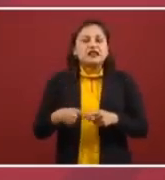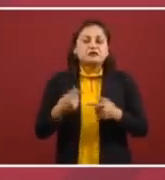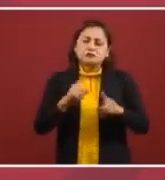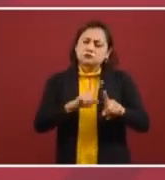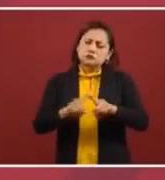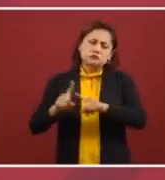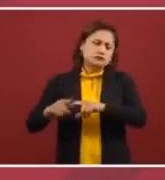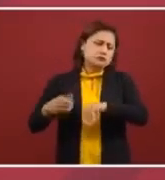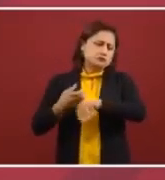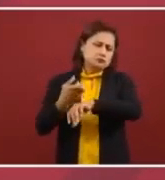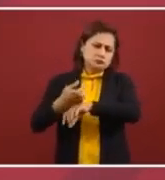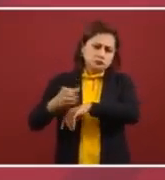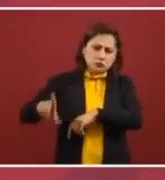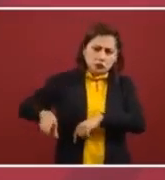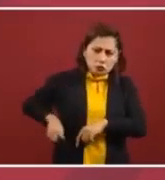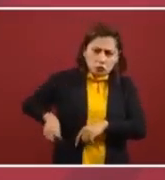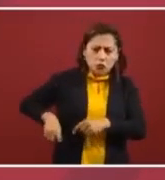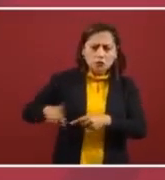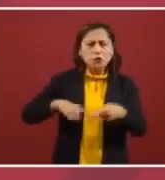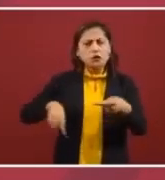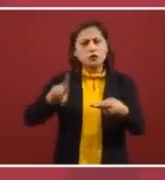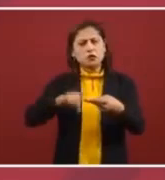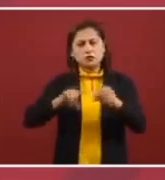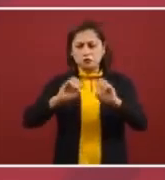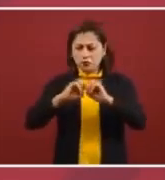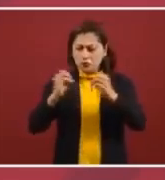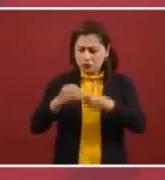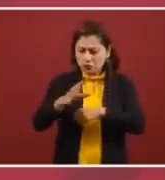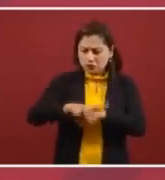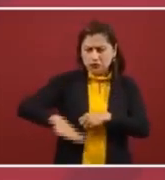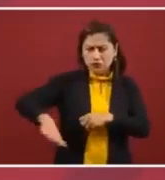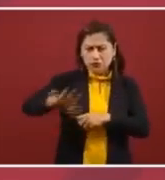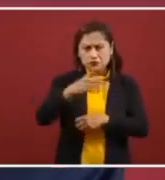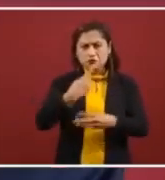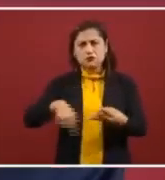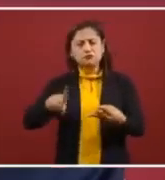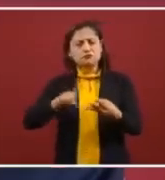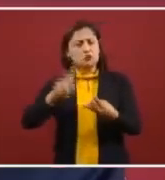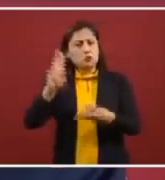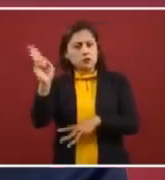Governments, social organizations, universities.